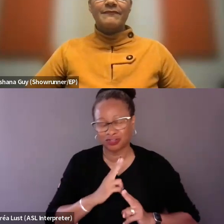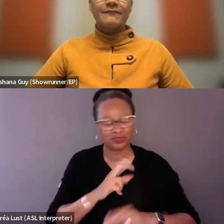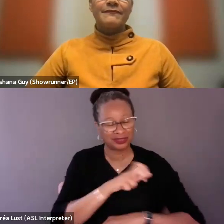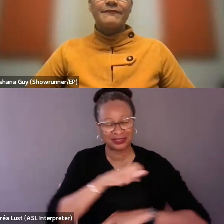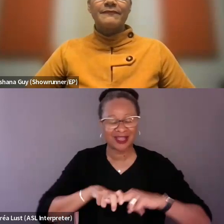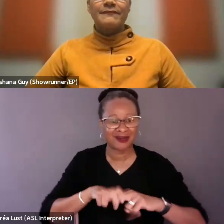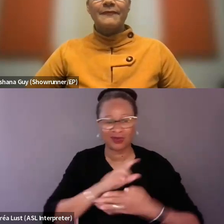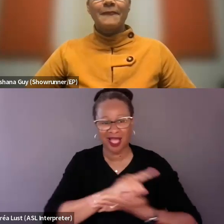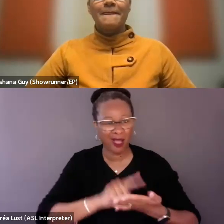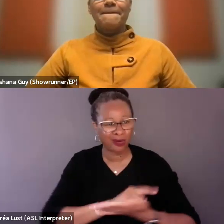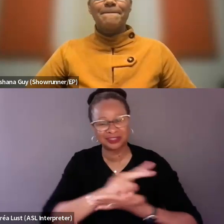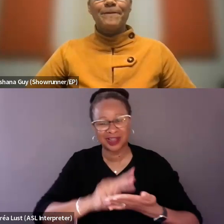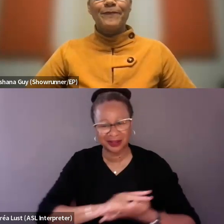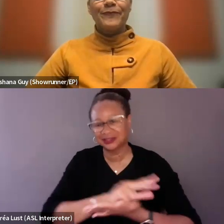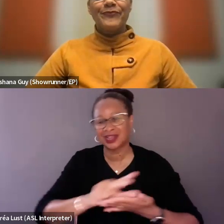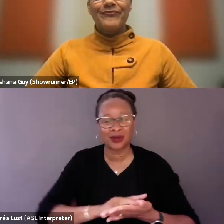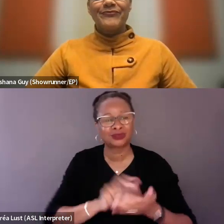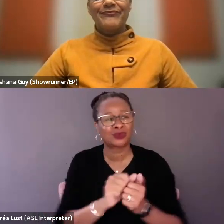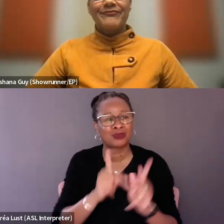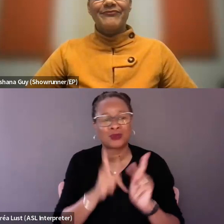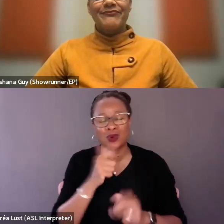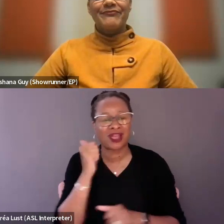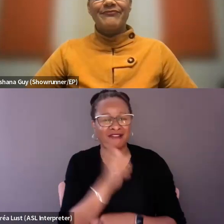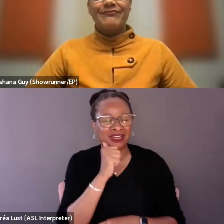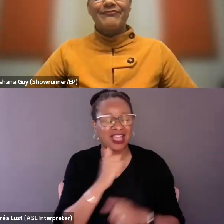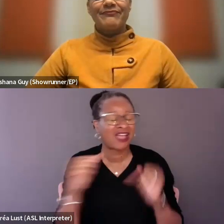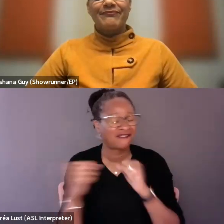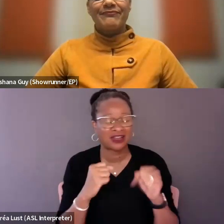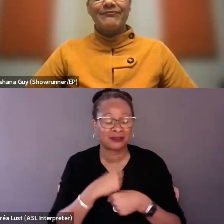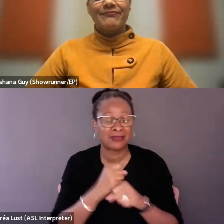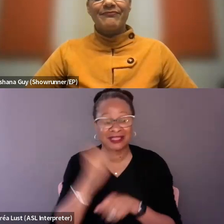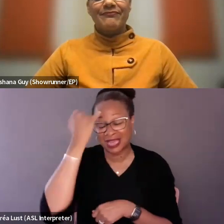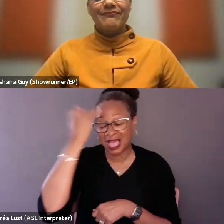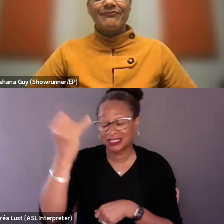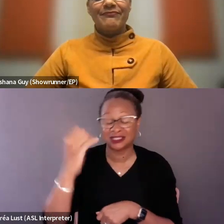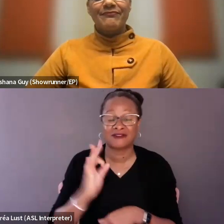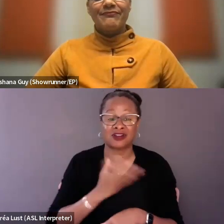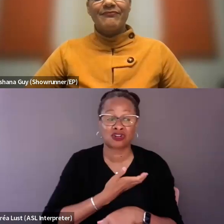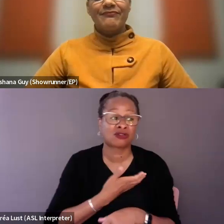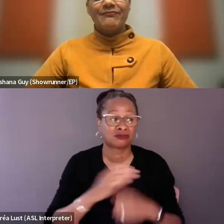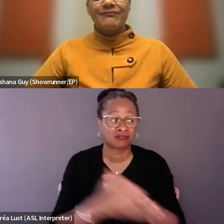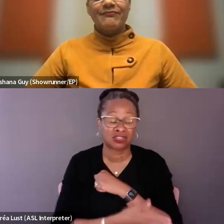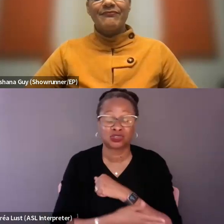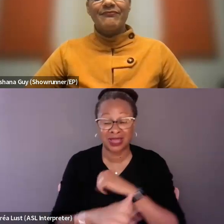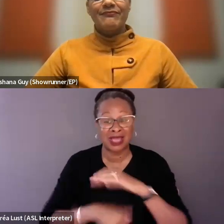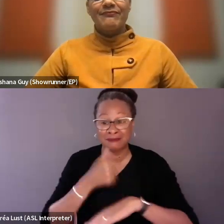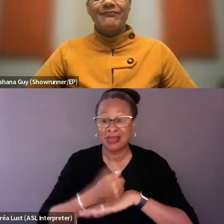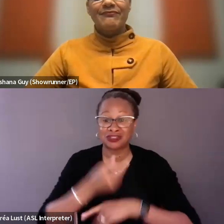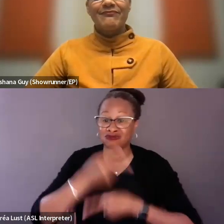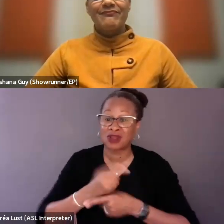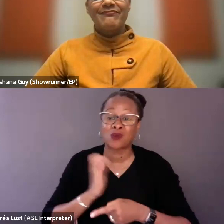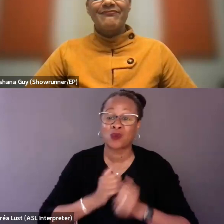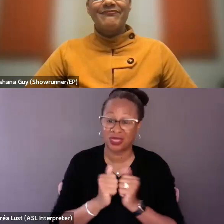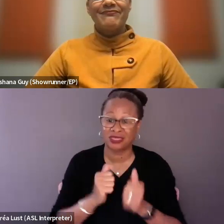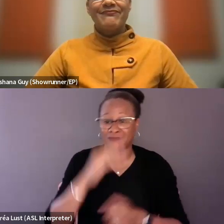hours with people who are every day fighting to make the ideals of our country manifest. And as Shoshana mentioned as